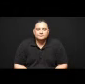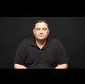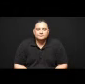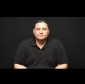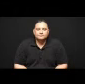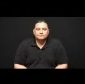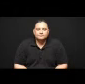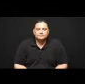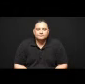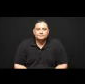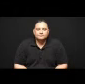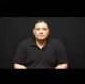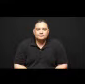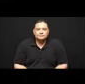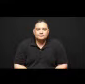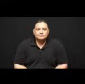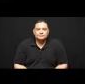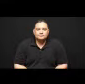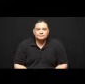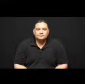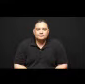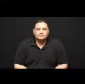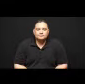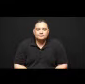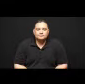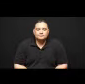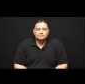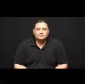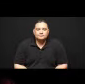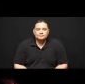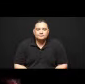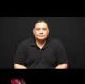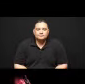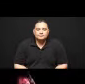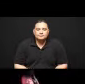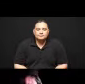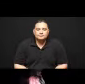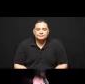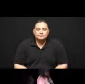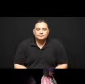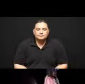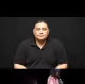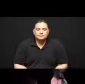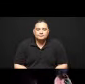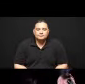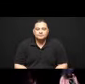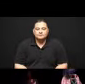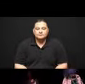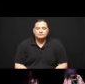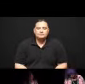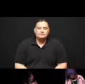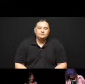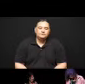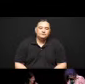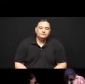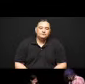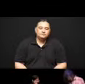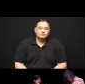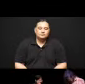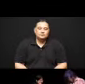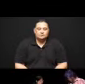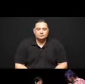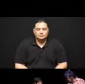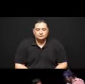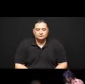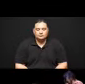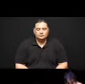with dyed purple hair and a vibrant pink flannel. Beside her, a woman in a skirt and a sharp blazer quietly slips into the chair furthest to the